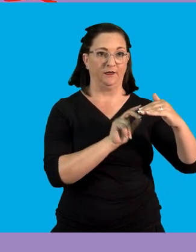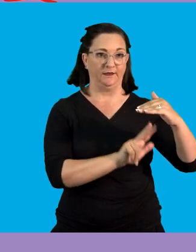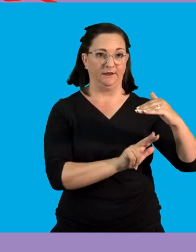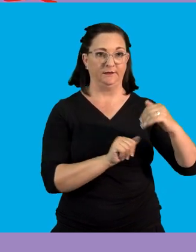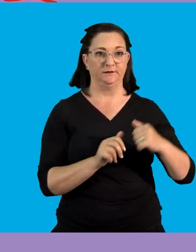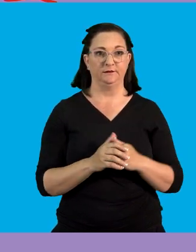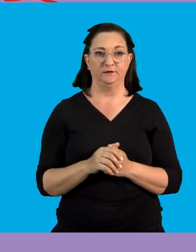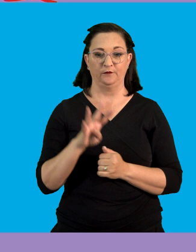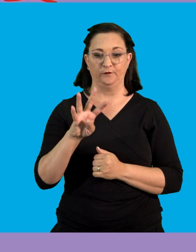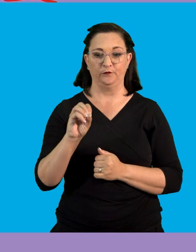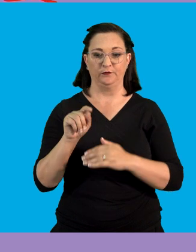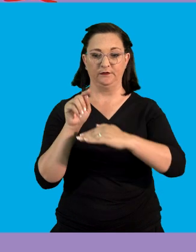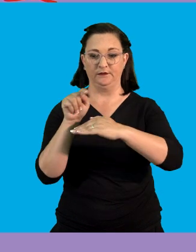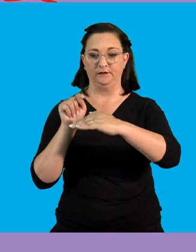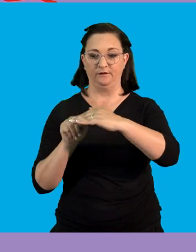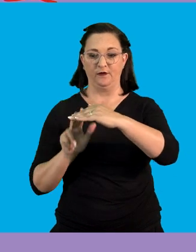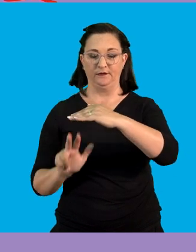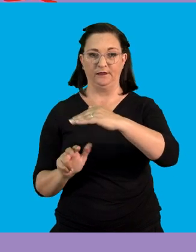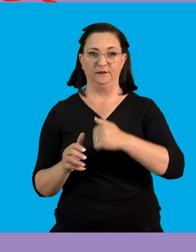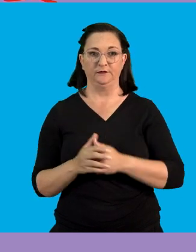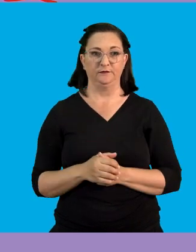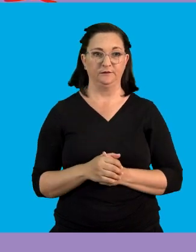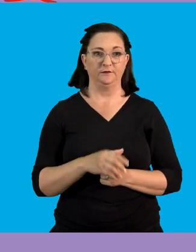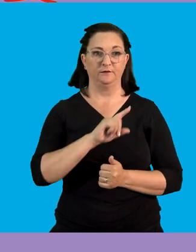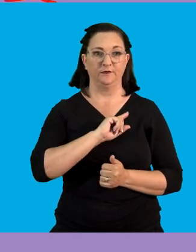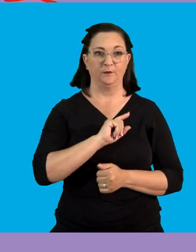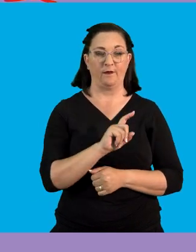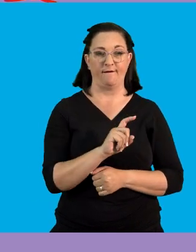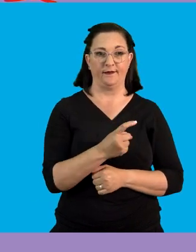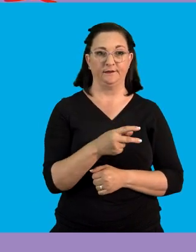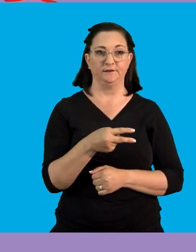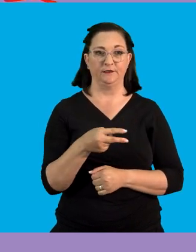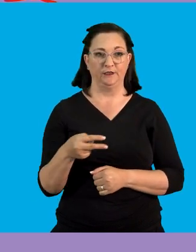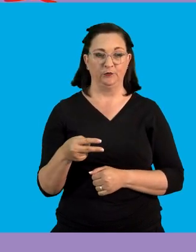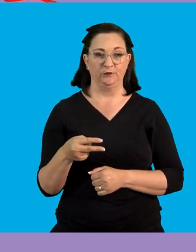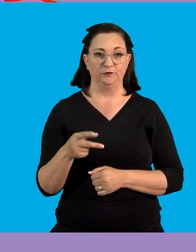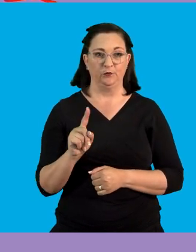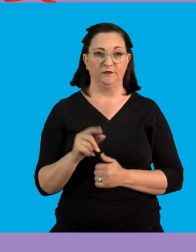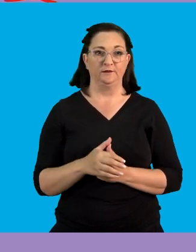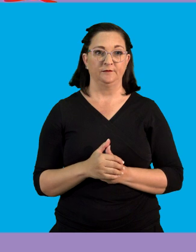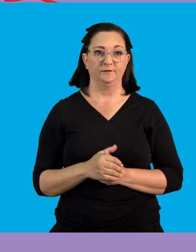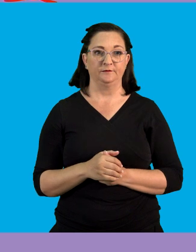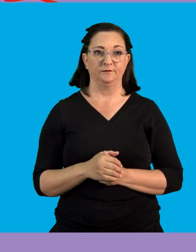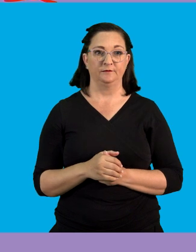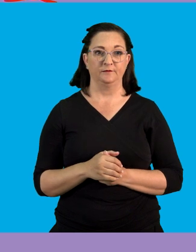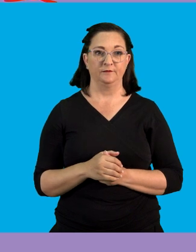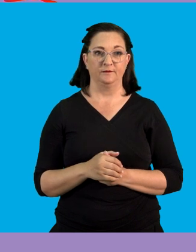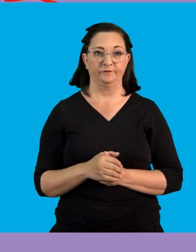by 8 on the left and divide by 8 on the right. So x equals